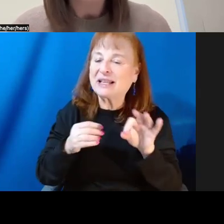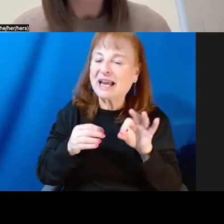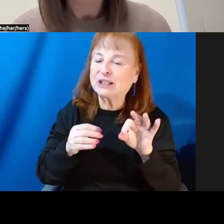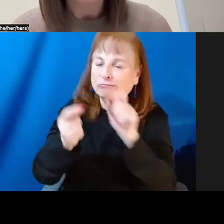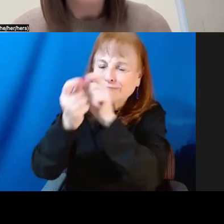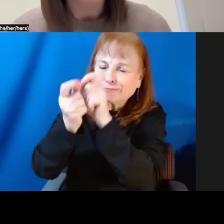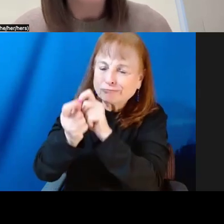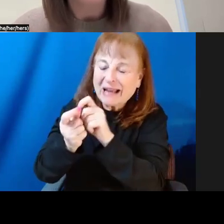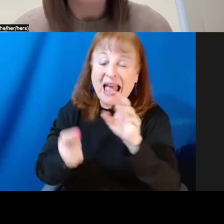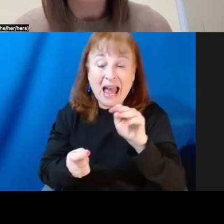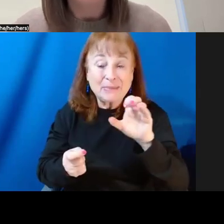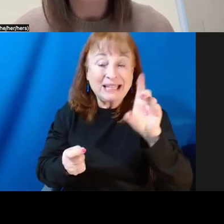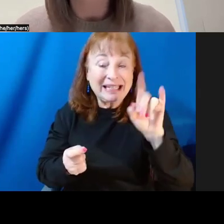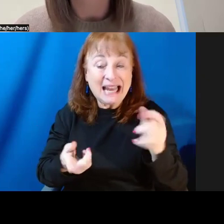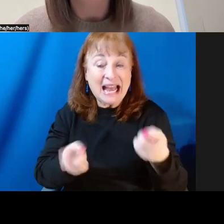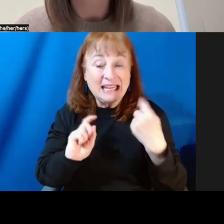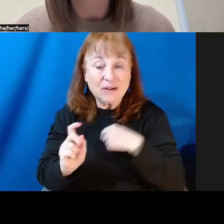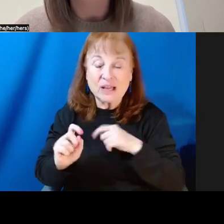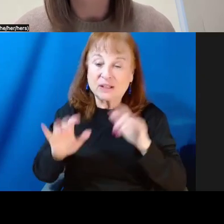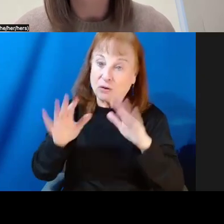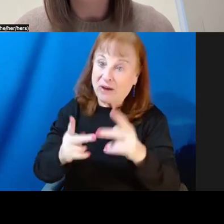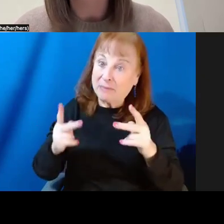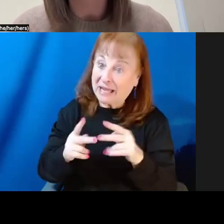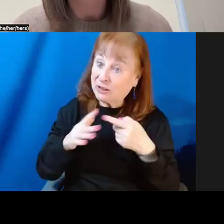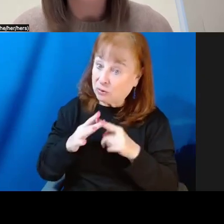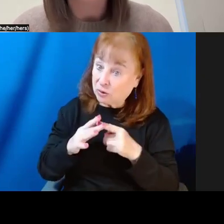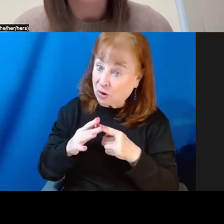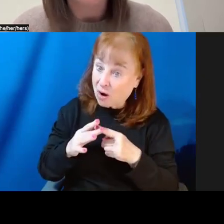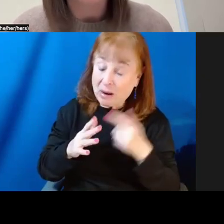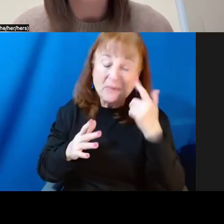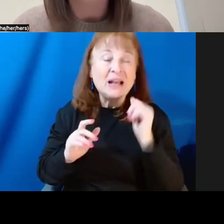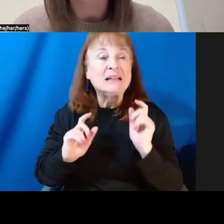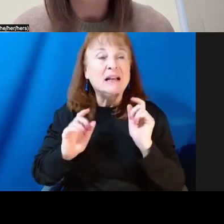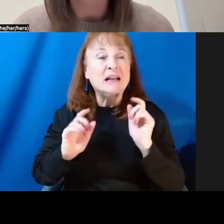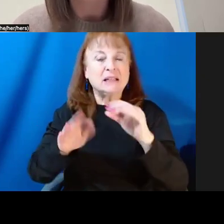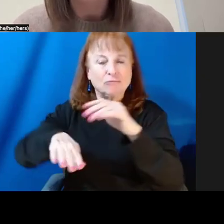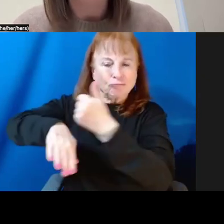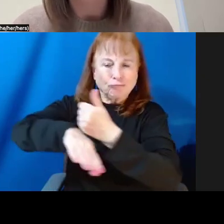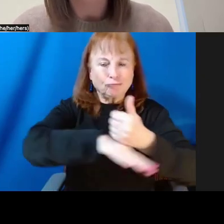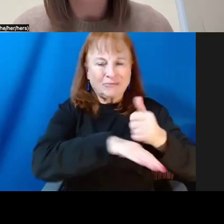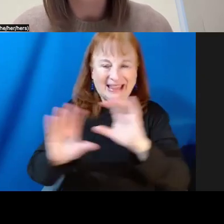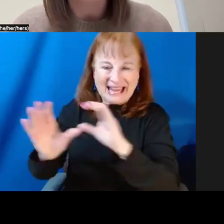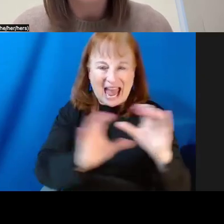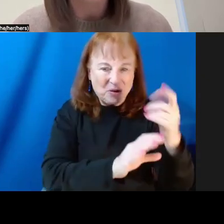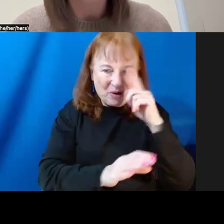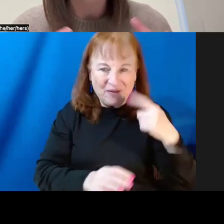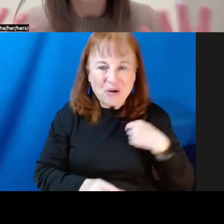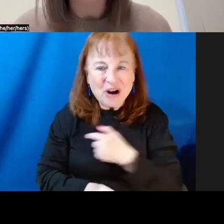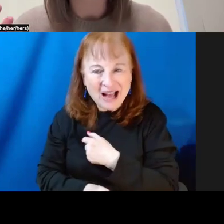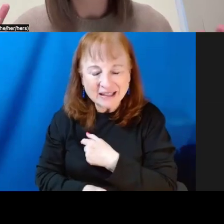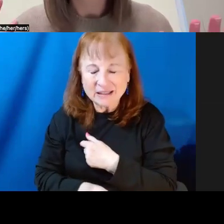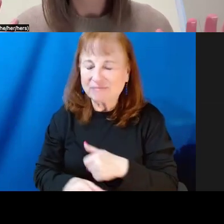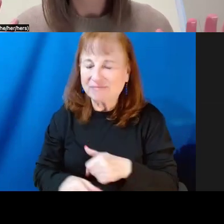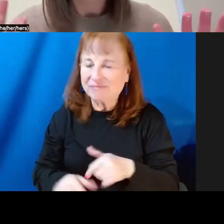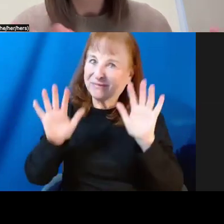And the MCDI actually gives us a great place to start because it lays out those categories for us. It's a